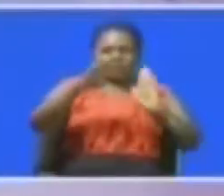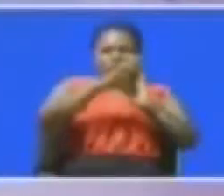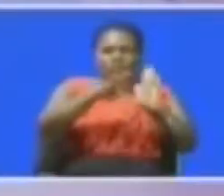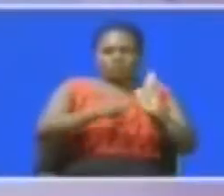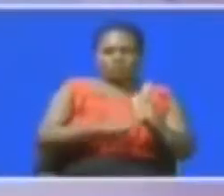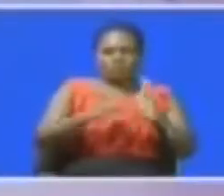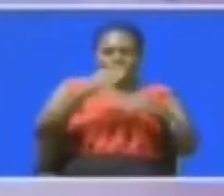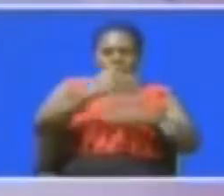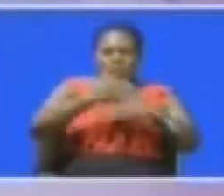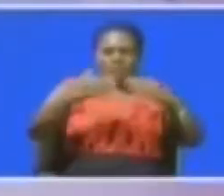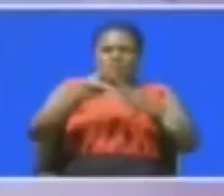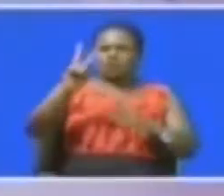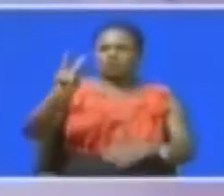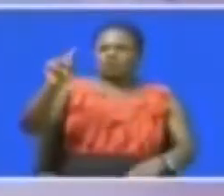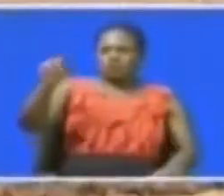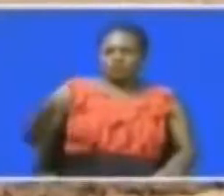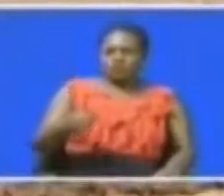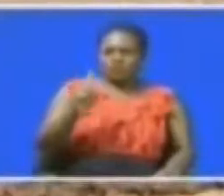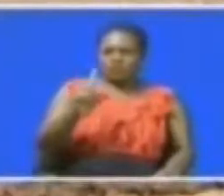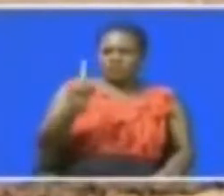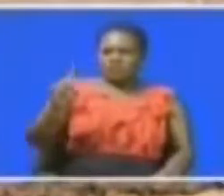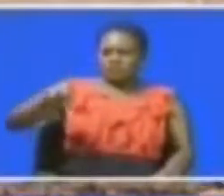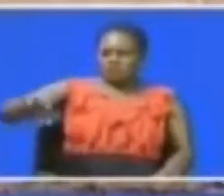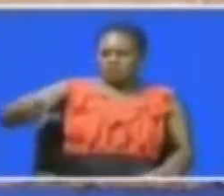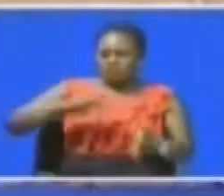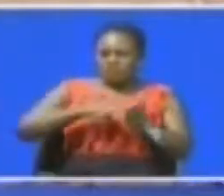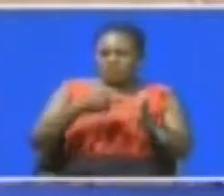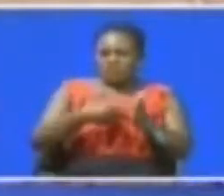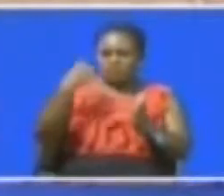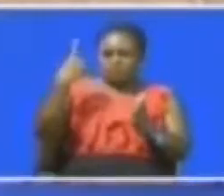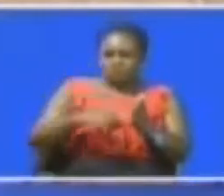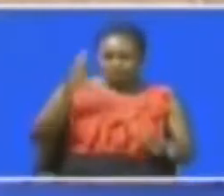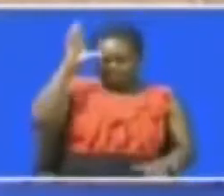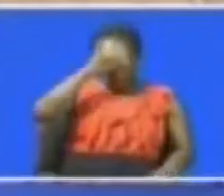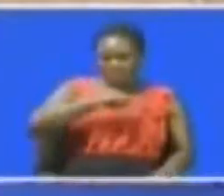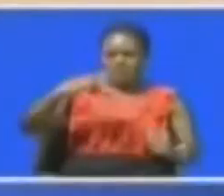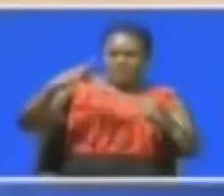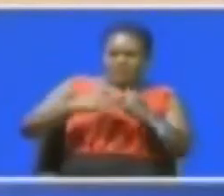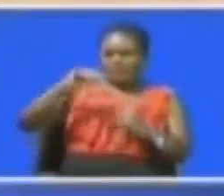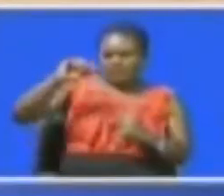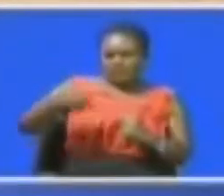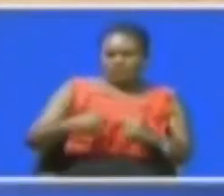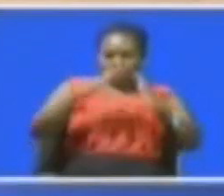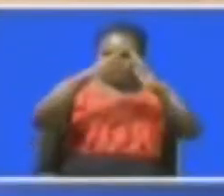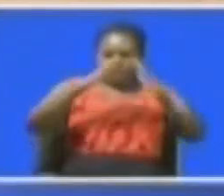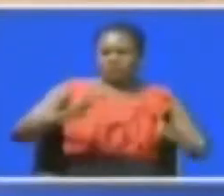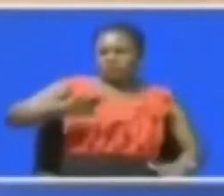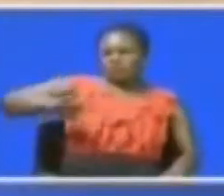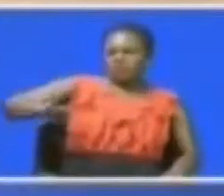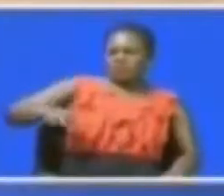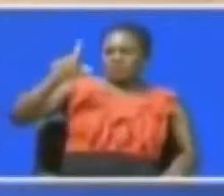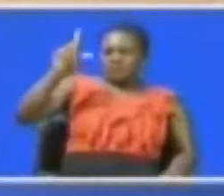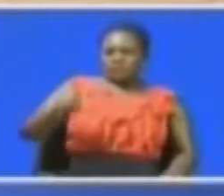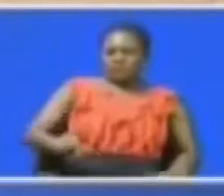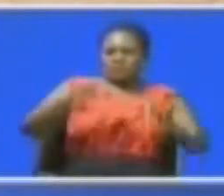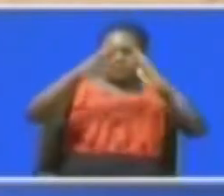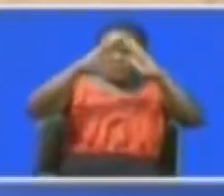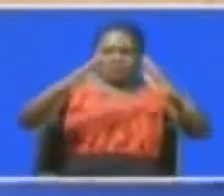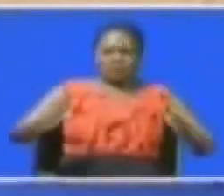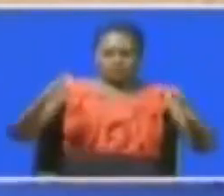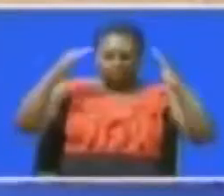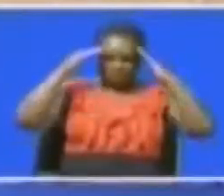build 2,000 housing units per county. This means that a shortage of 8,000 housing units remain. Affordable housing took